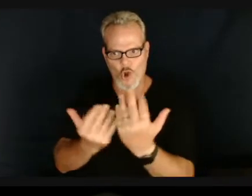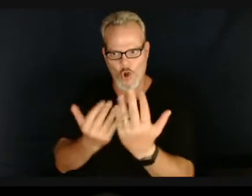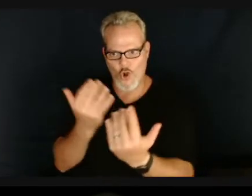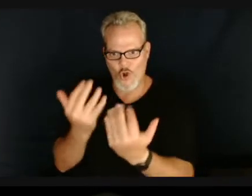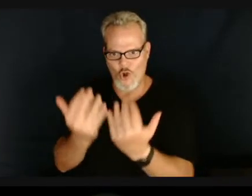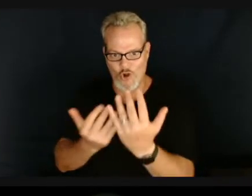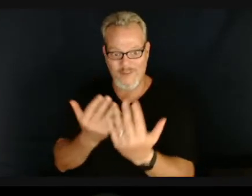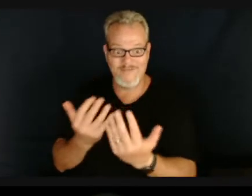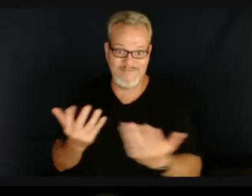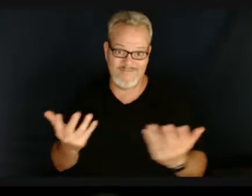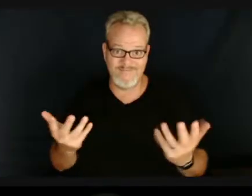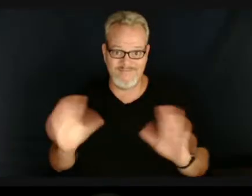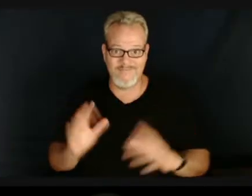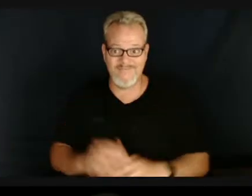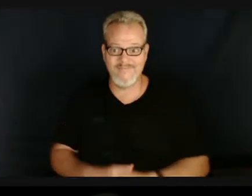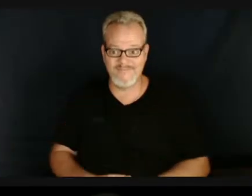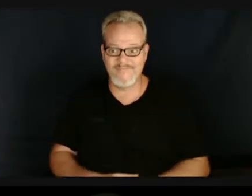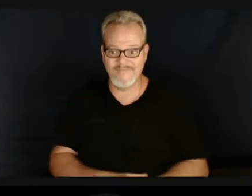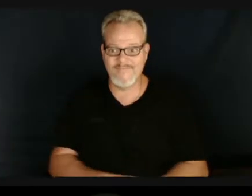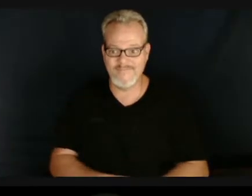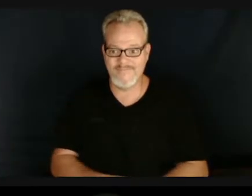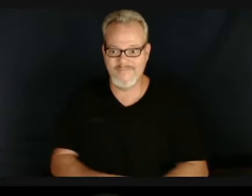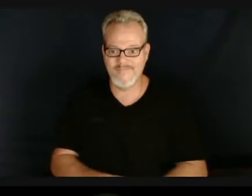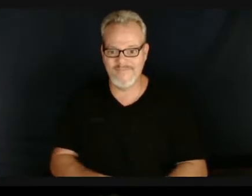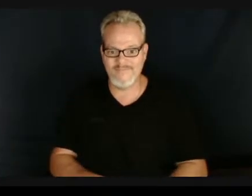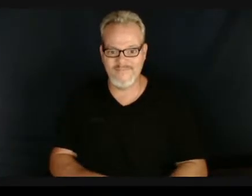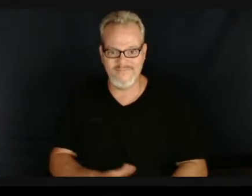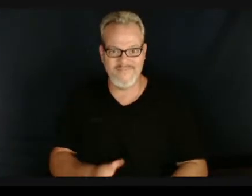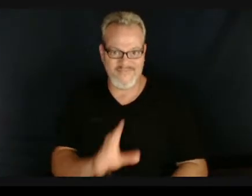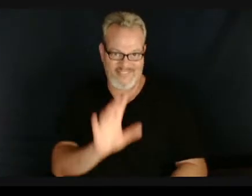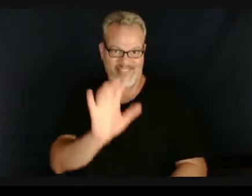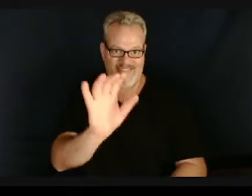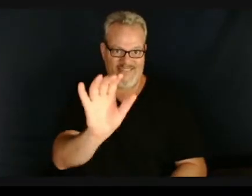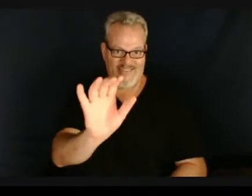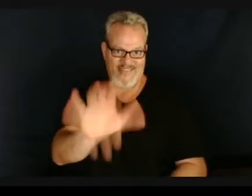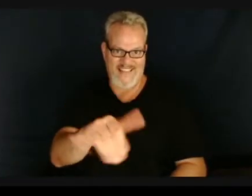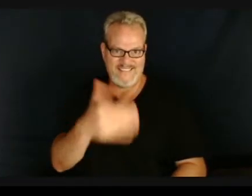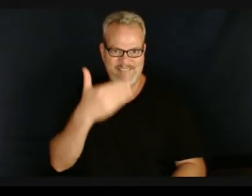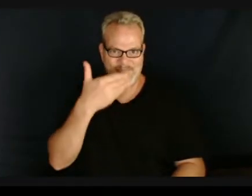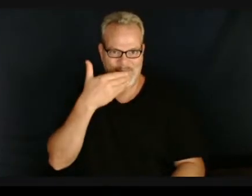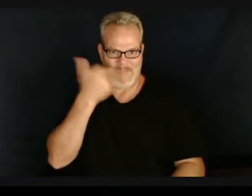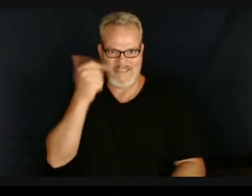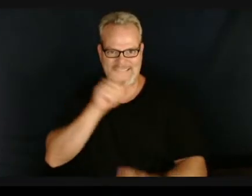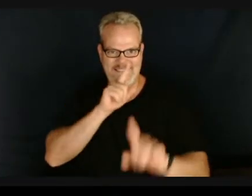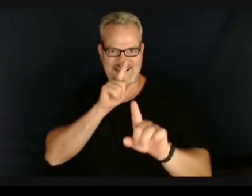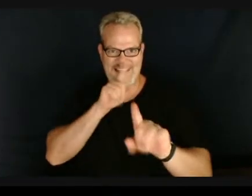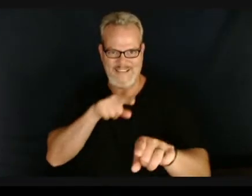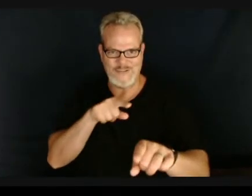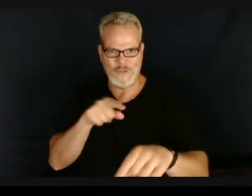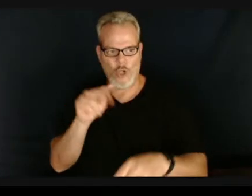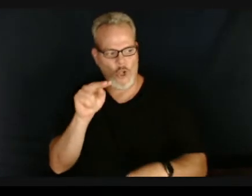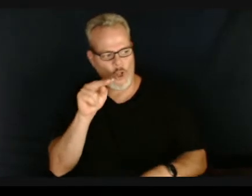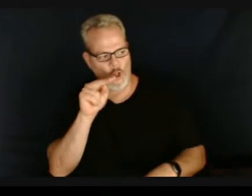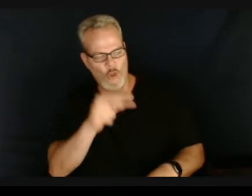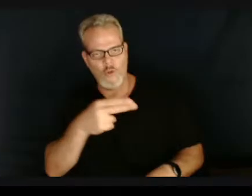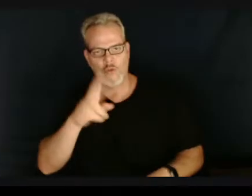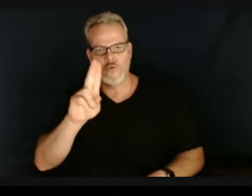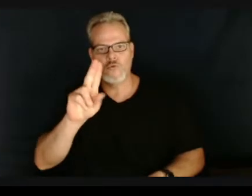and that's the best answer we have, is to point back to what the USGS has said there.